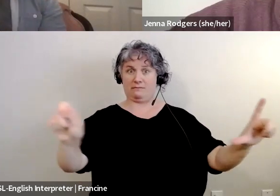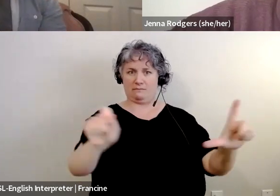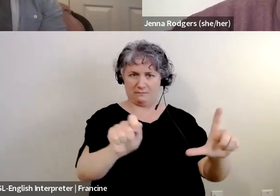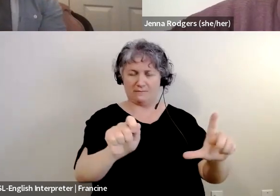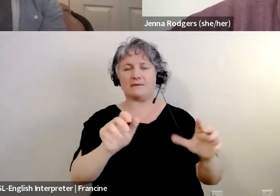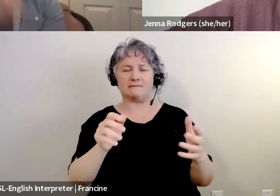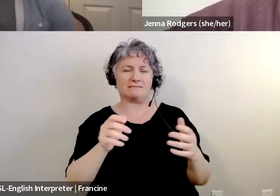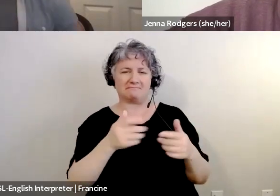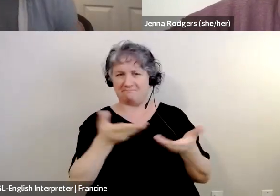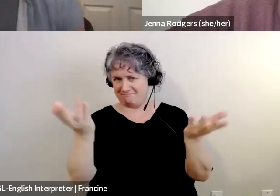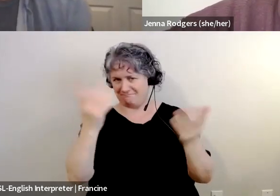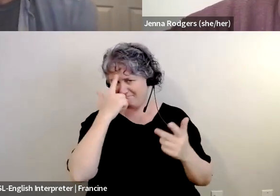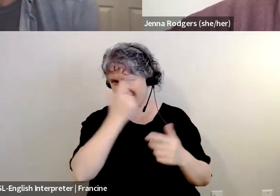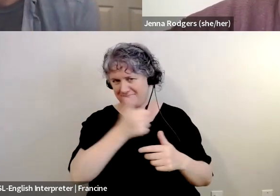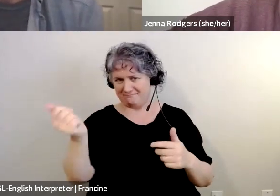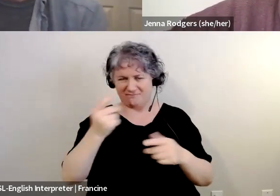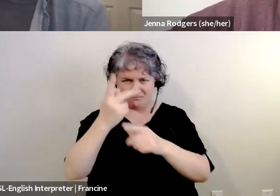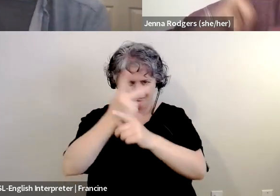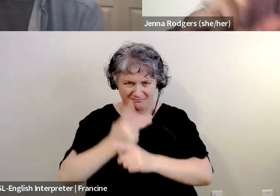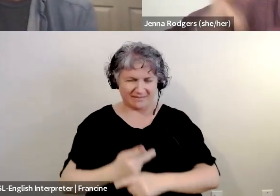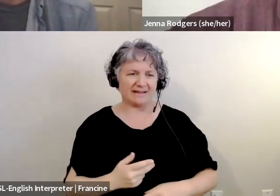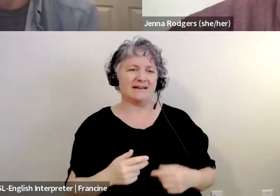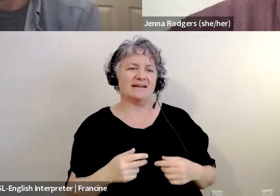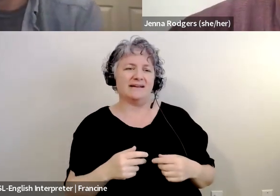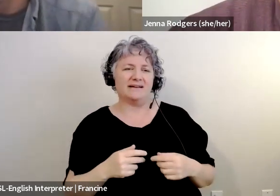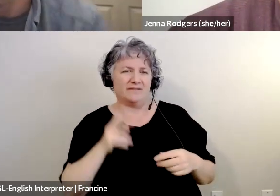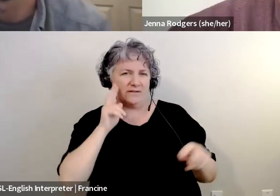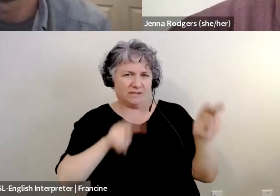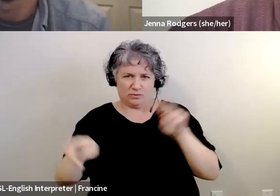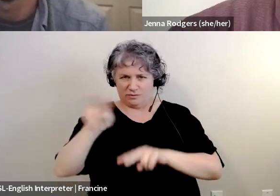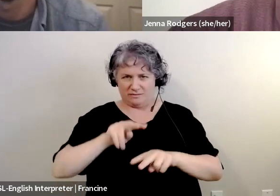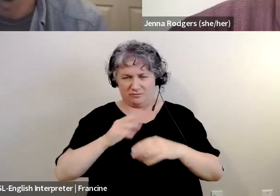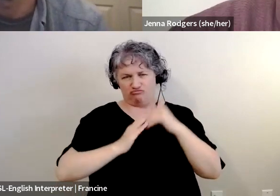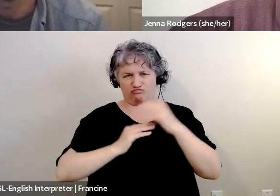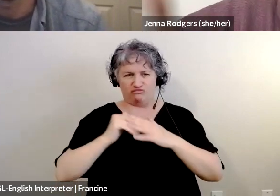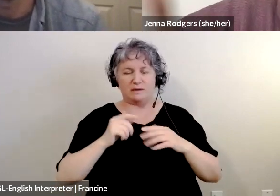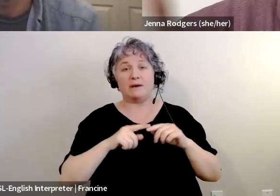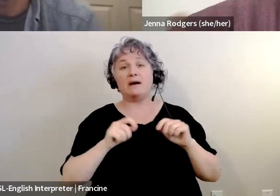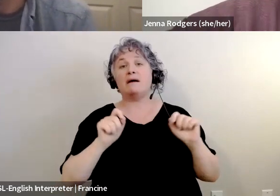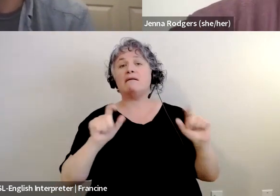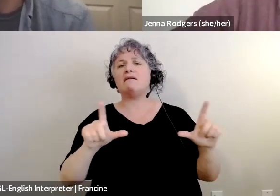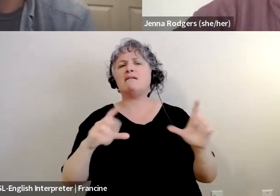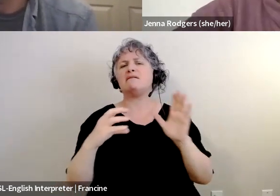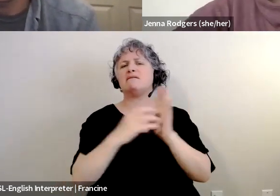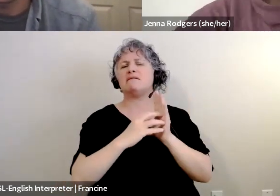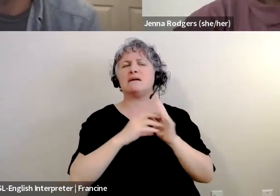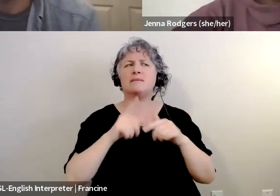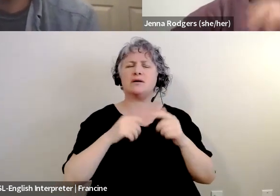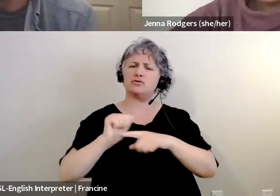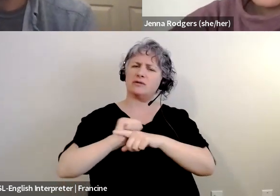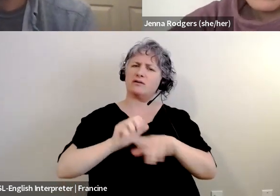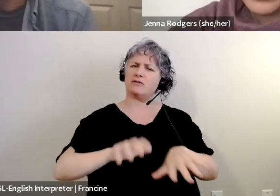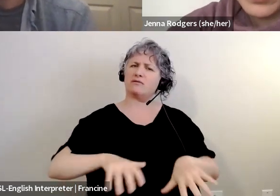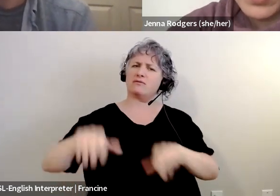welcome to. But this whole little section is about why we're doing this training, why Stafford and I offered this